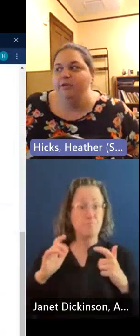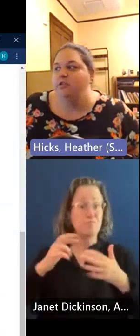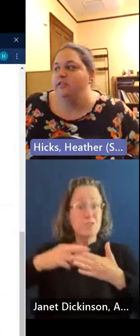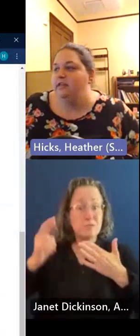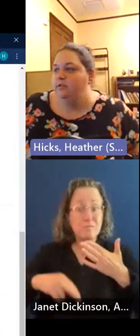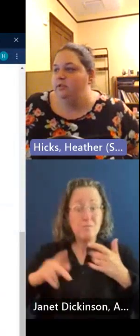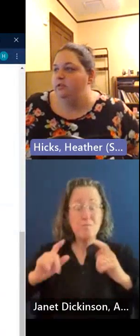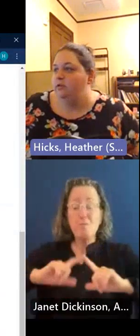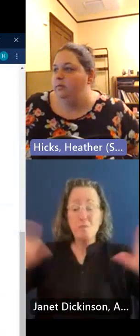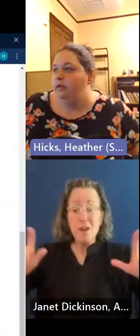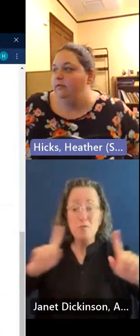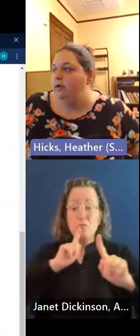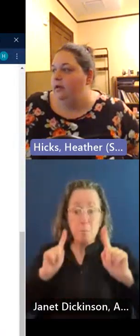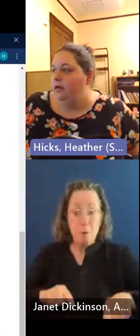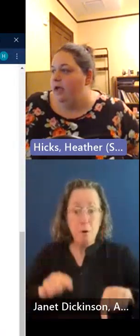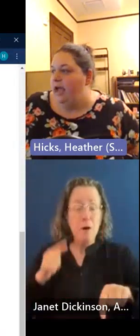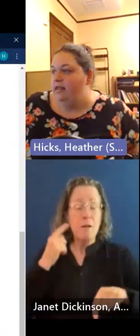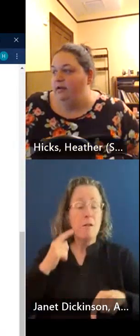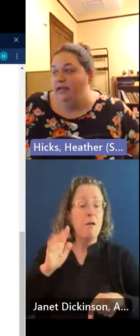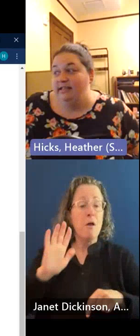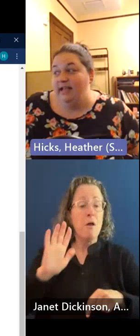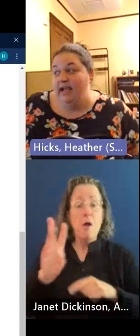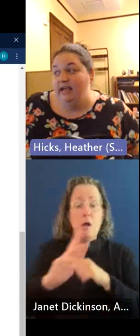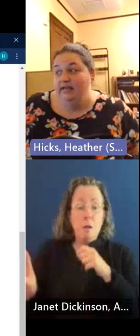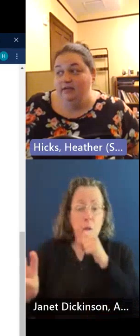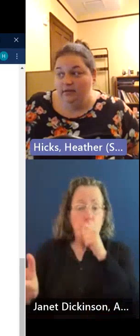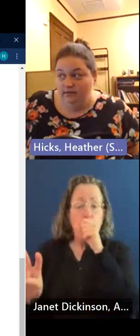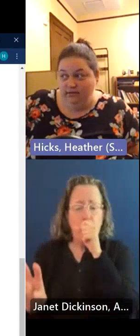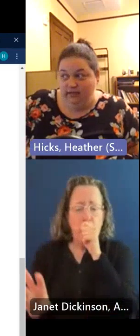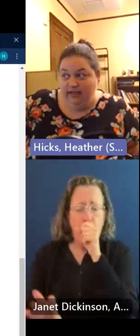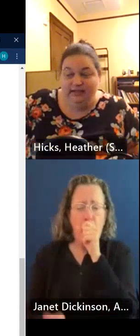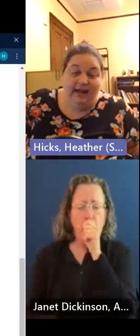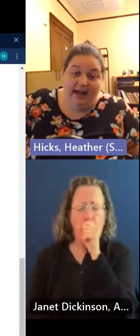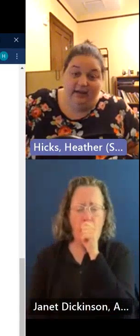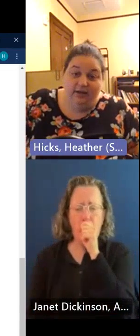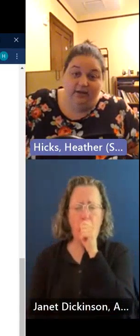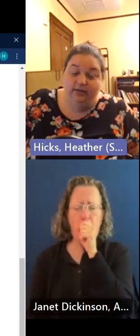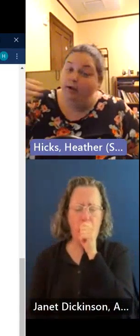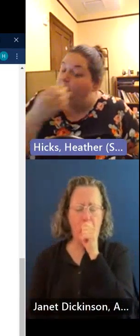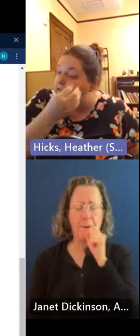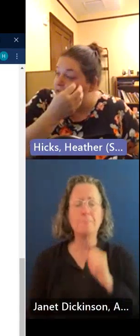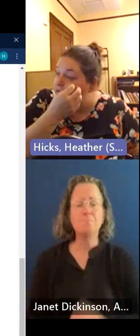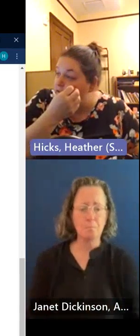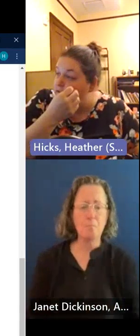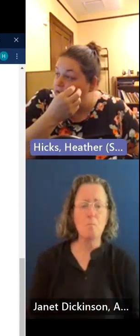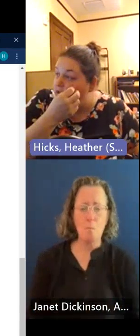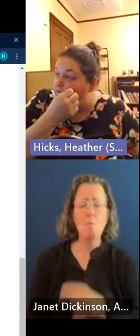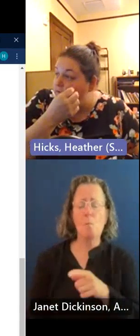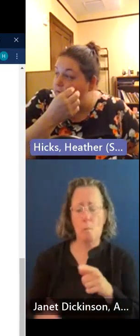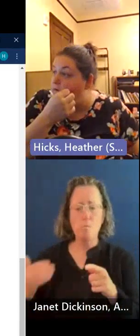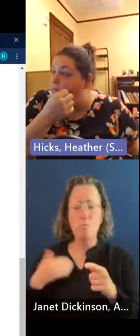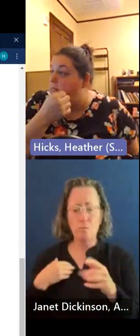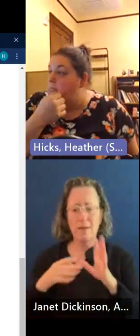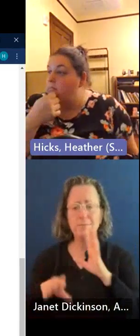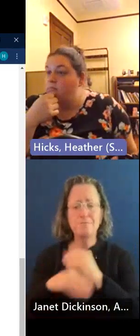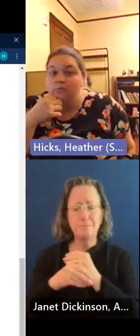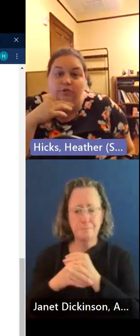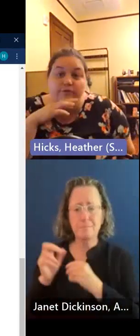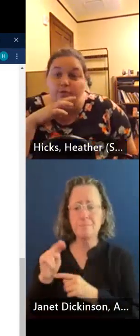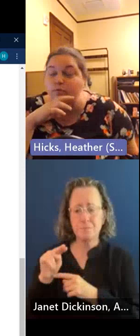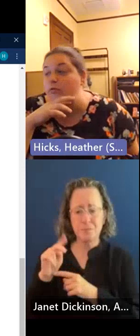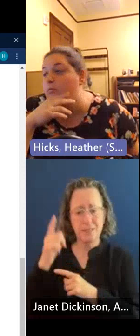You have to fill in information because it emails it to you, I believe. And there is a, like I said, add-on. I want to say it's just for